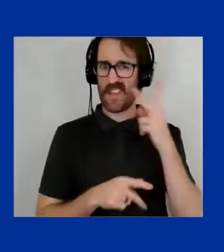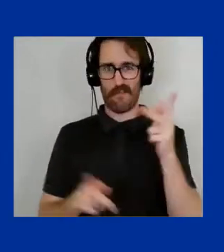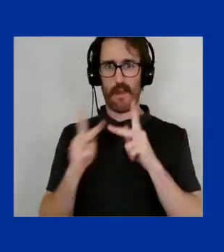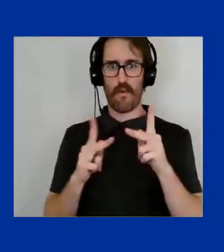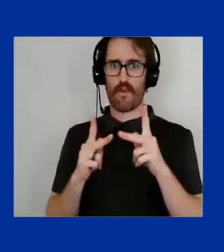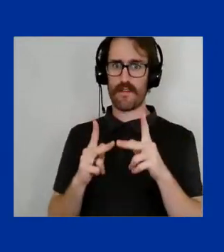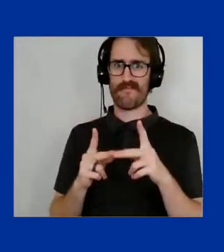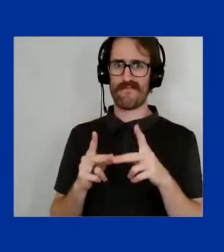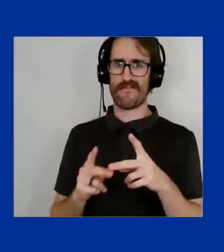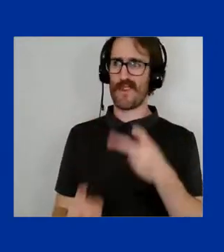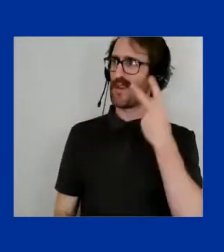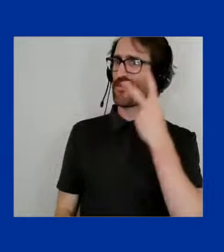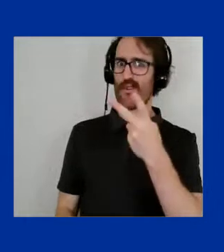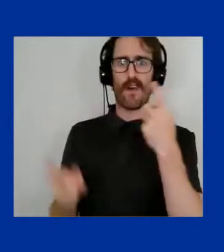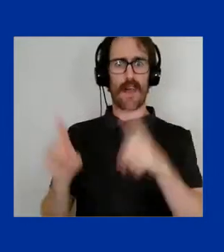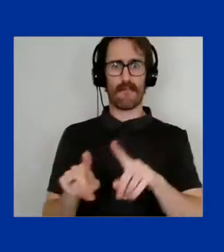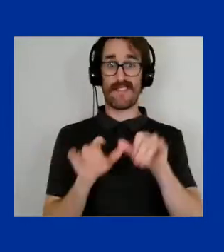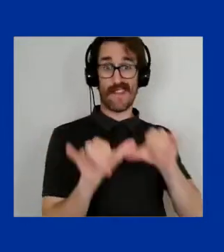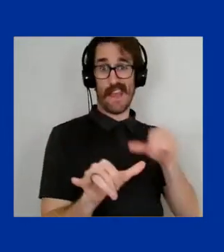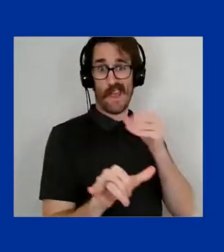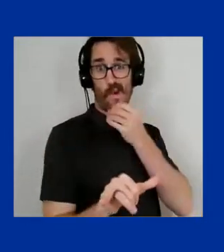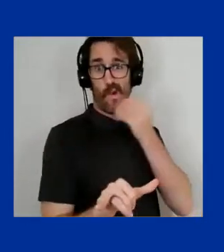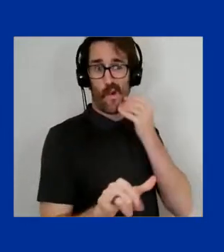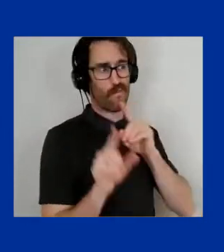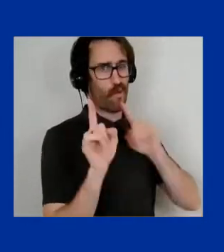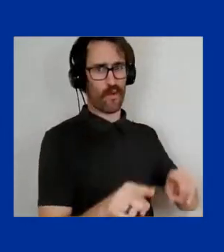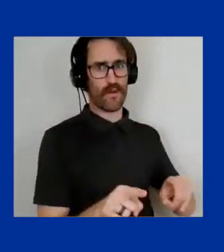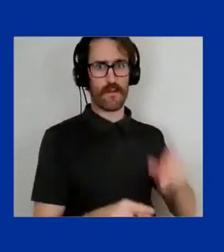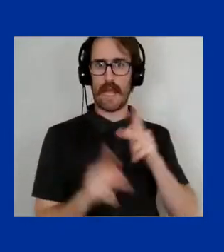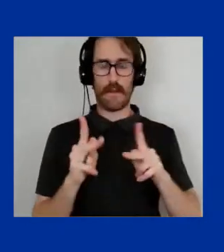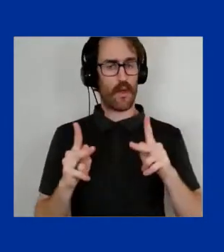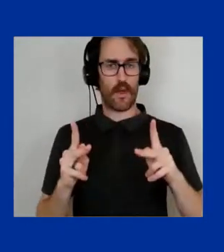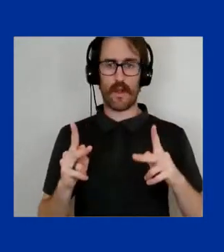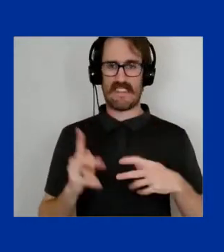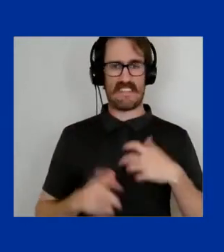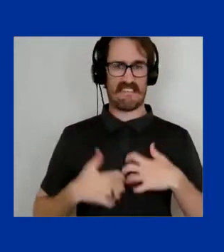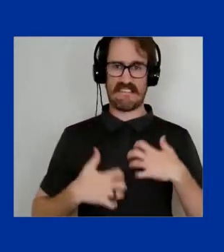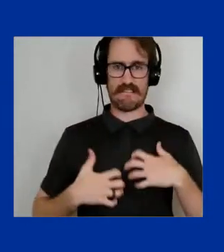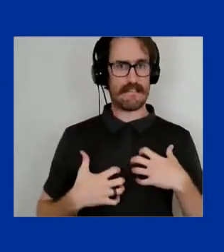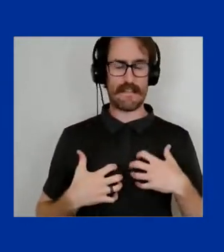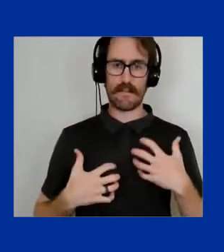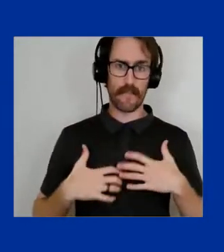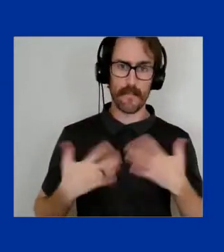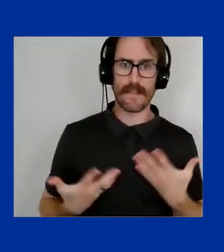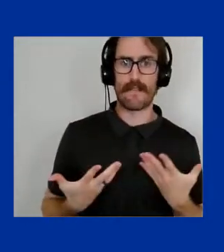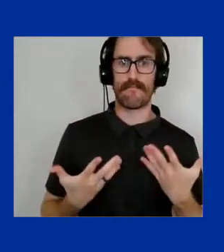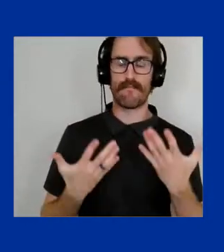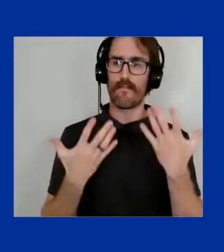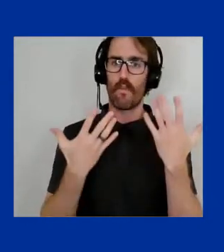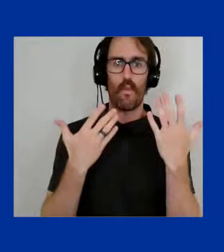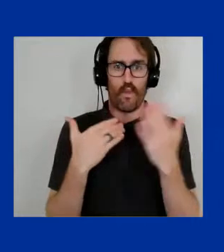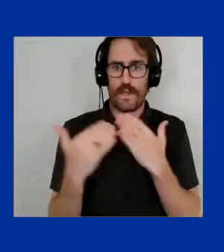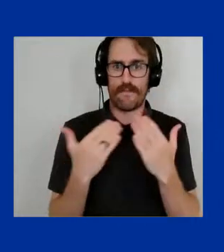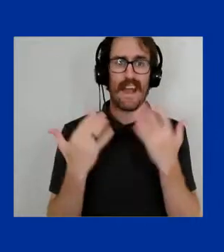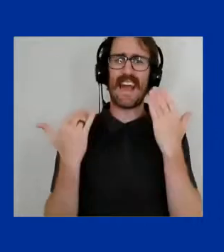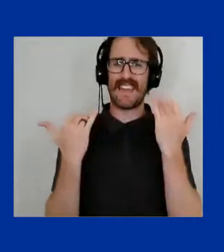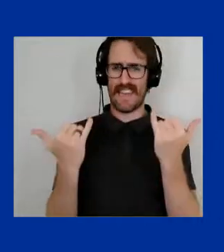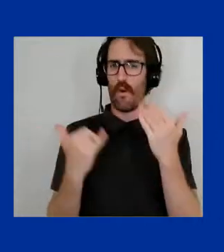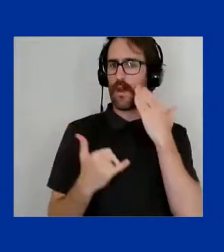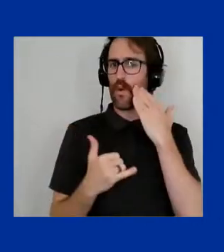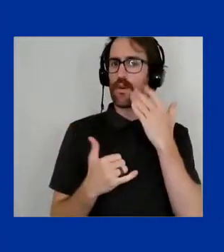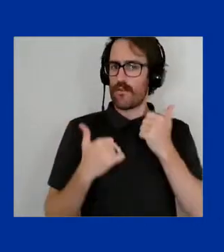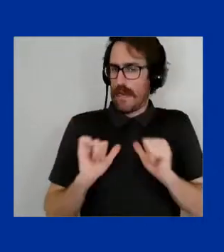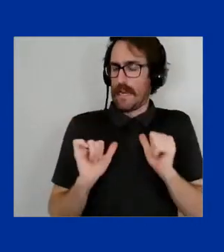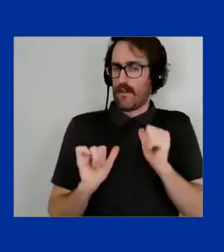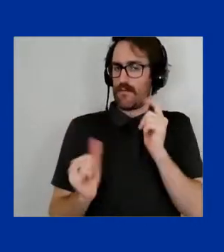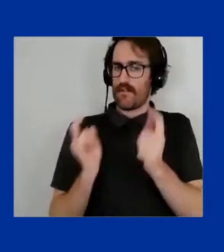the stay-at-home order this last weekend, is that I know we're trying to adjust, but should we